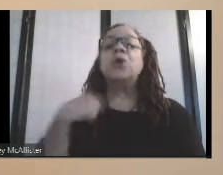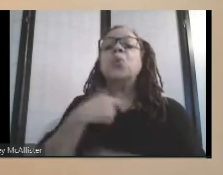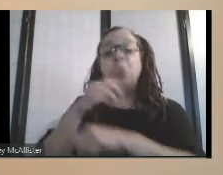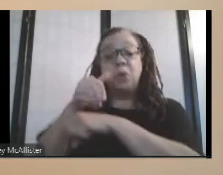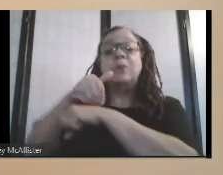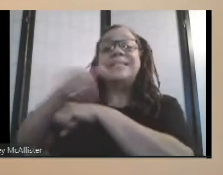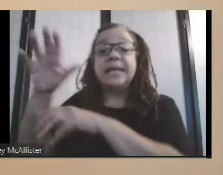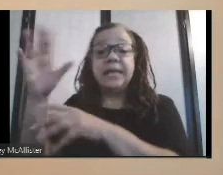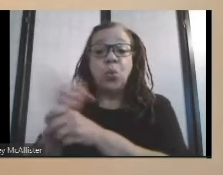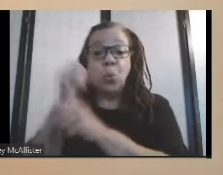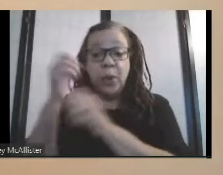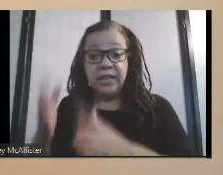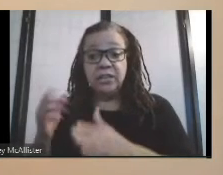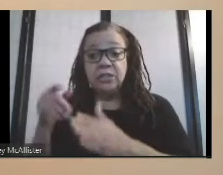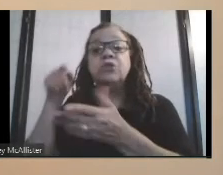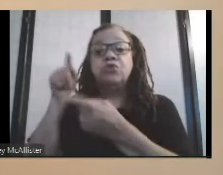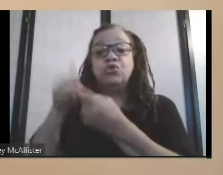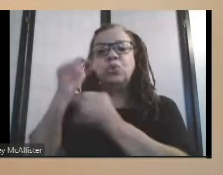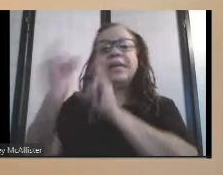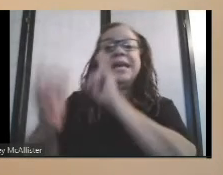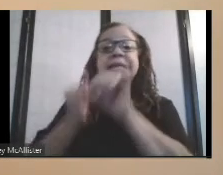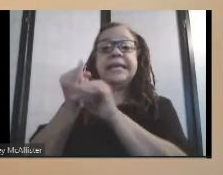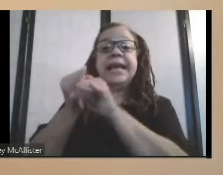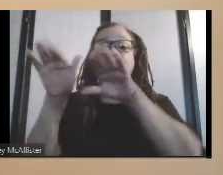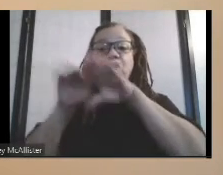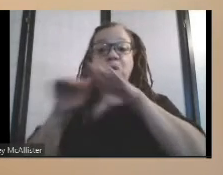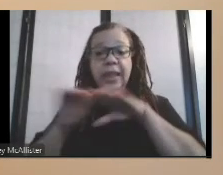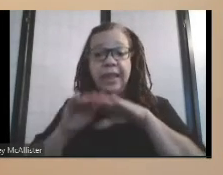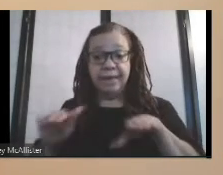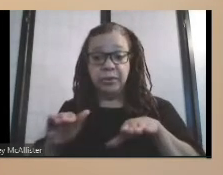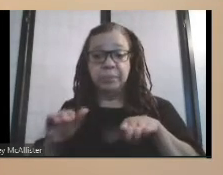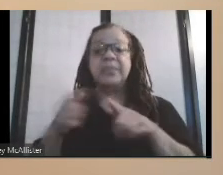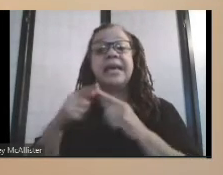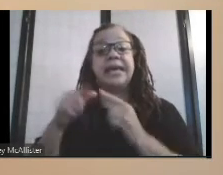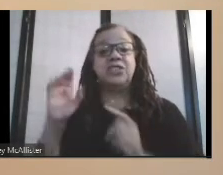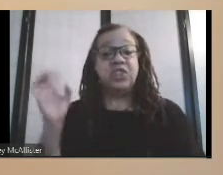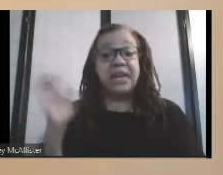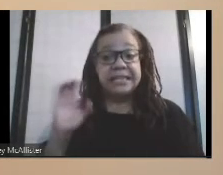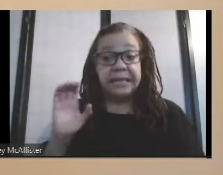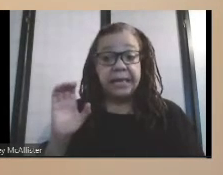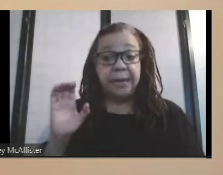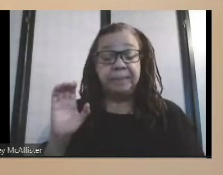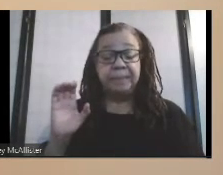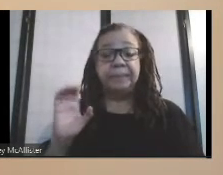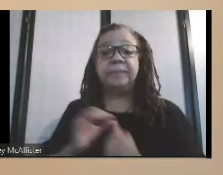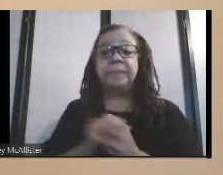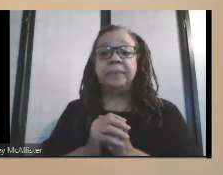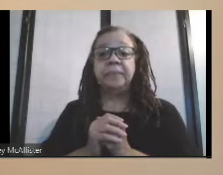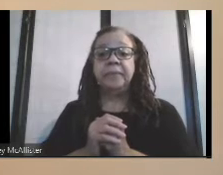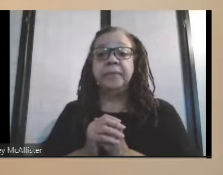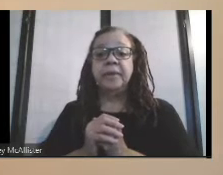always send our winners to the international level in Lidice, Czechia.